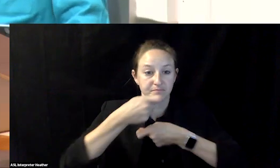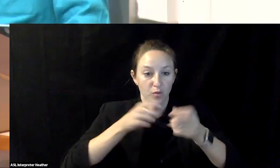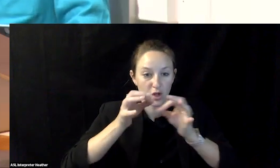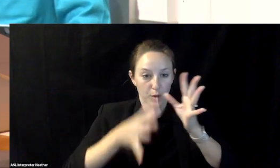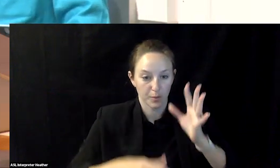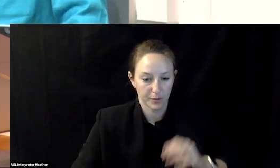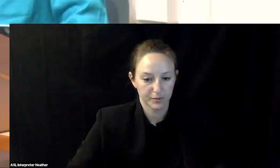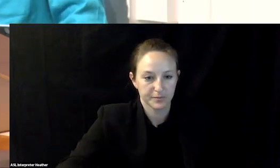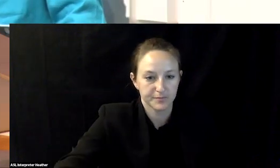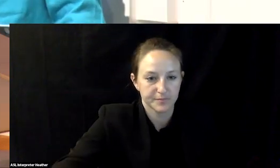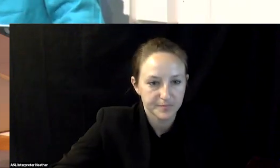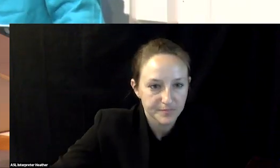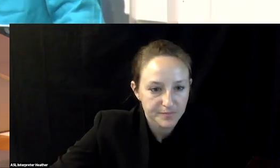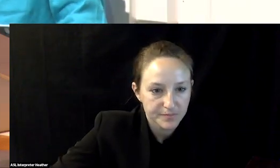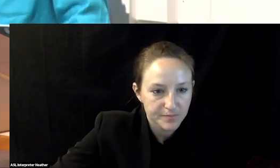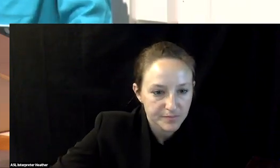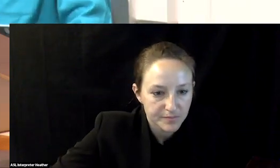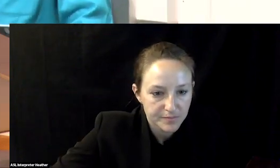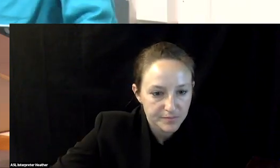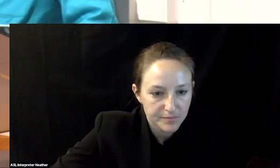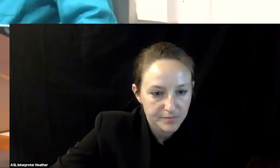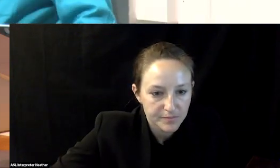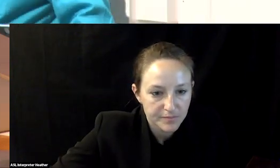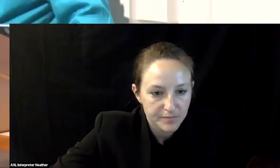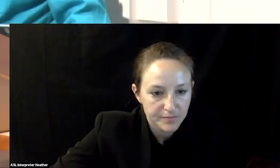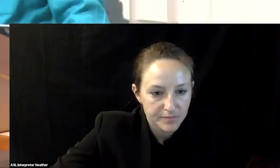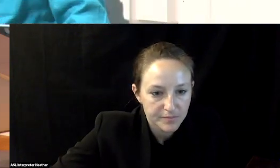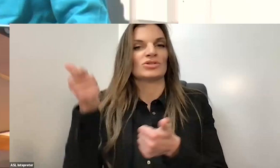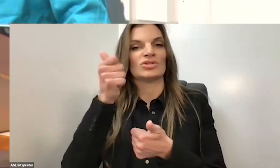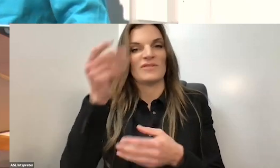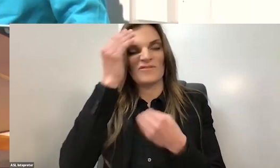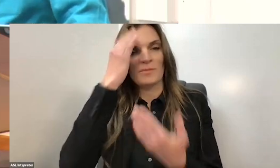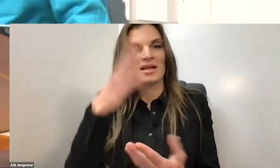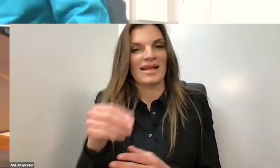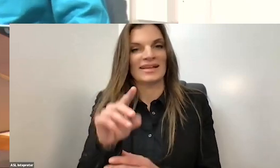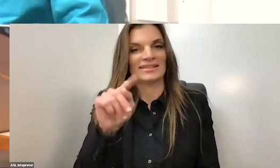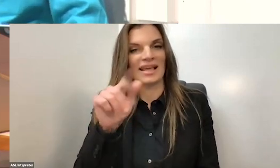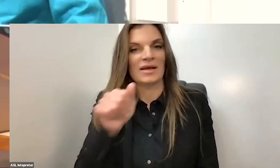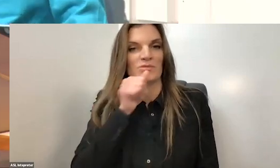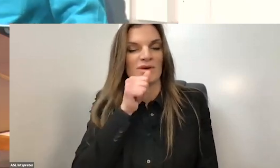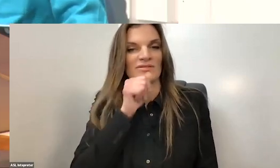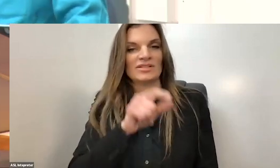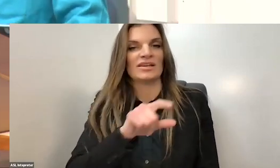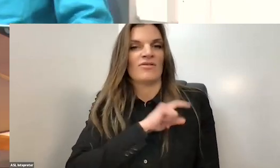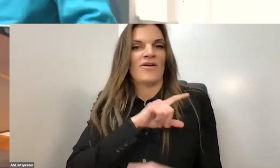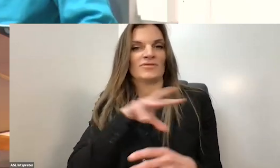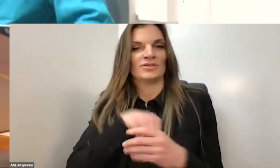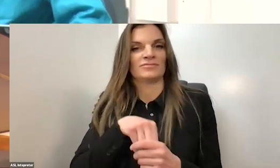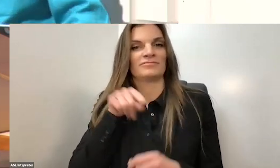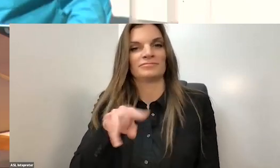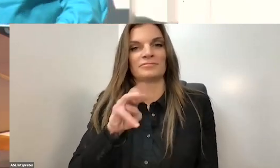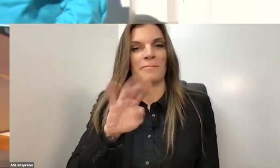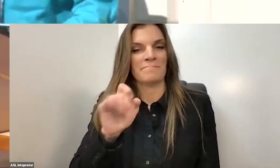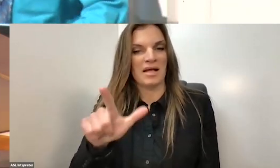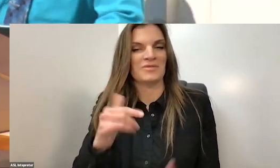accessibility, who is the Chief Information Security and Data Privacy Officer at the university, Michael Tran